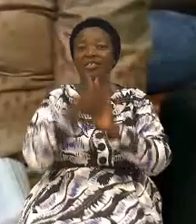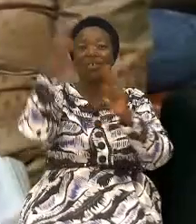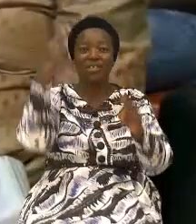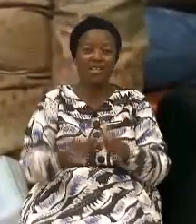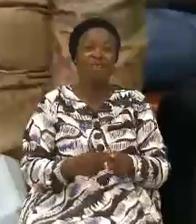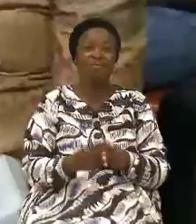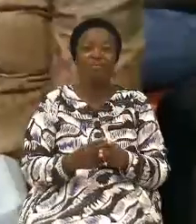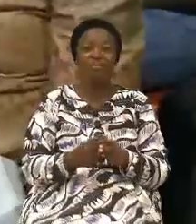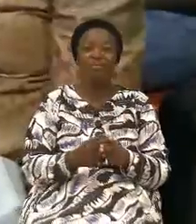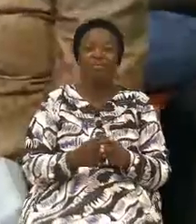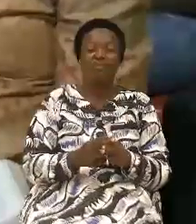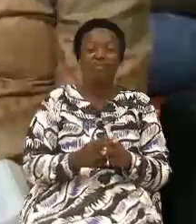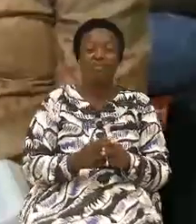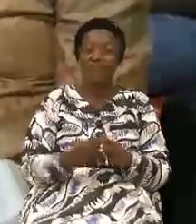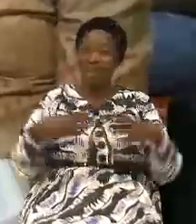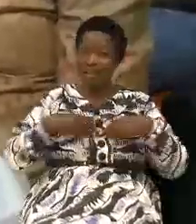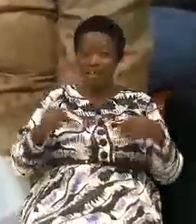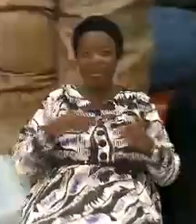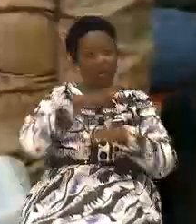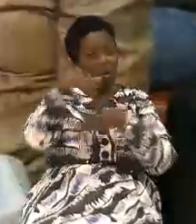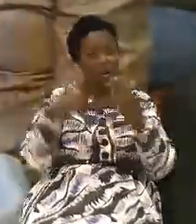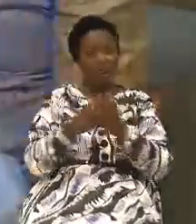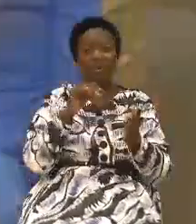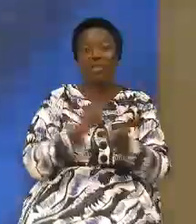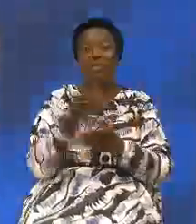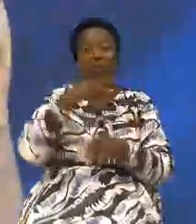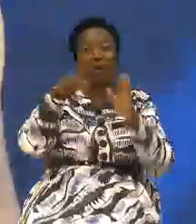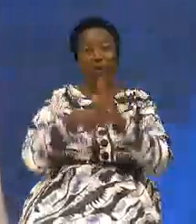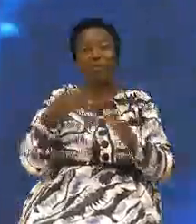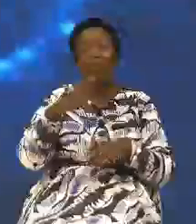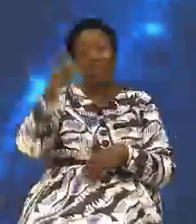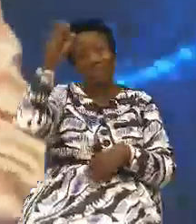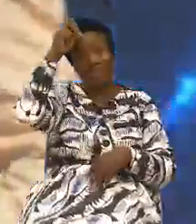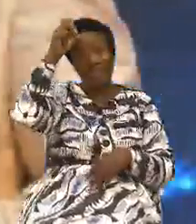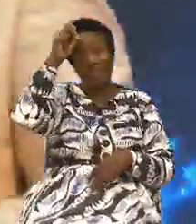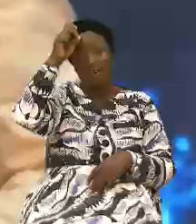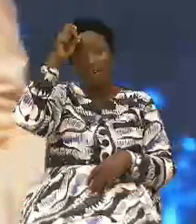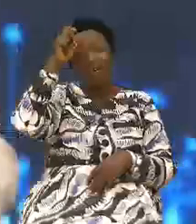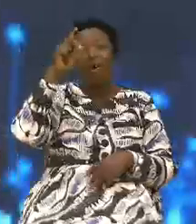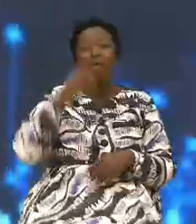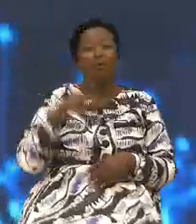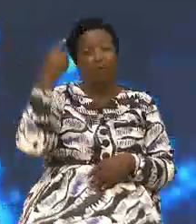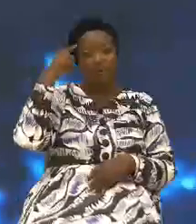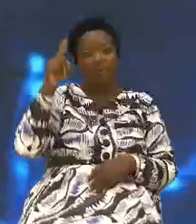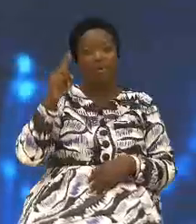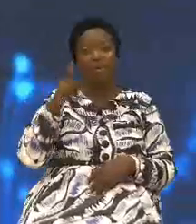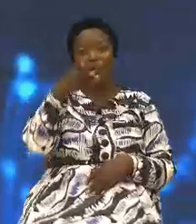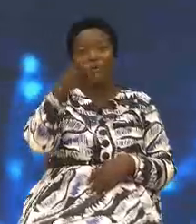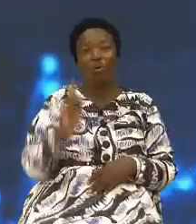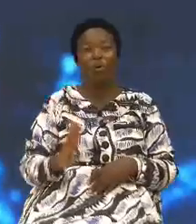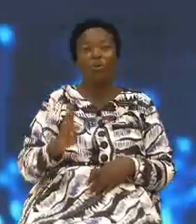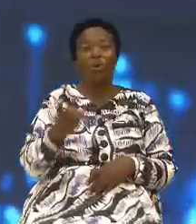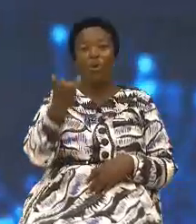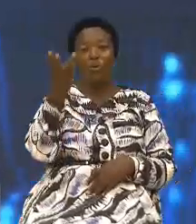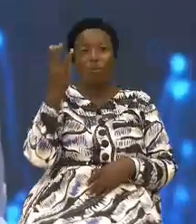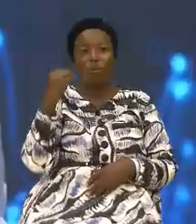name. Healing all that were oppressed of the devil, for God was